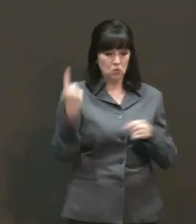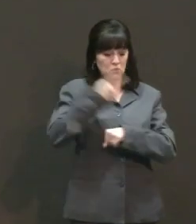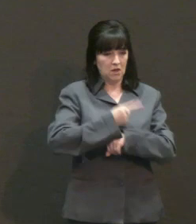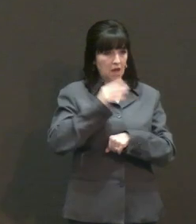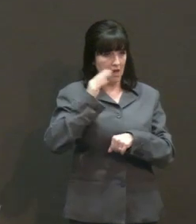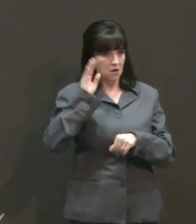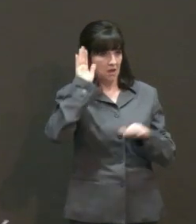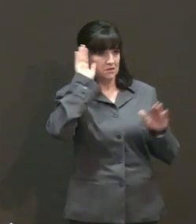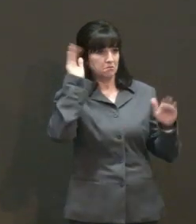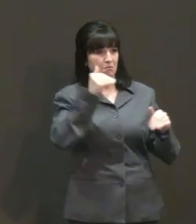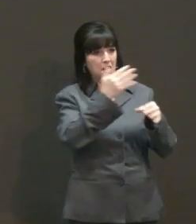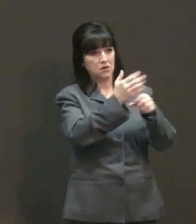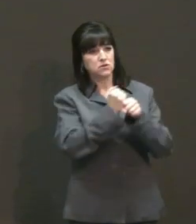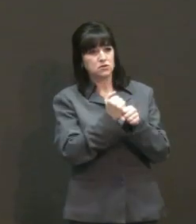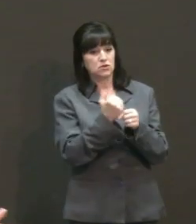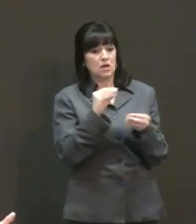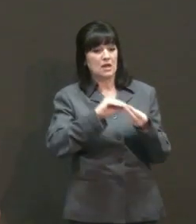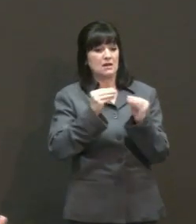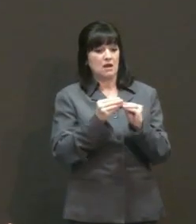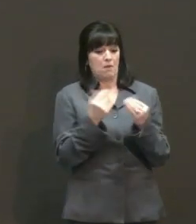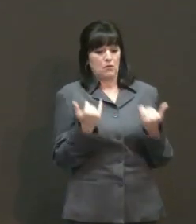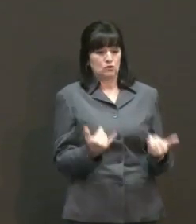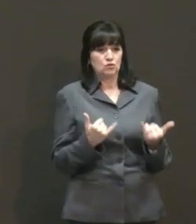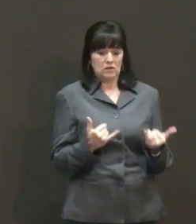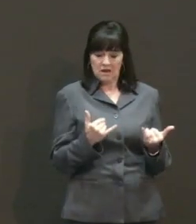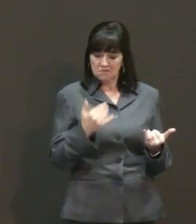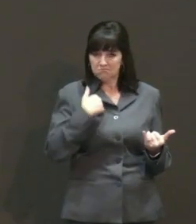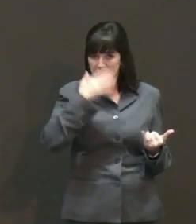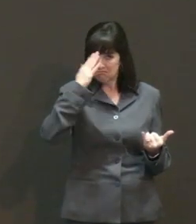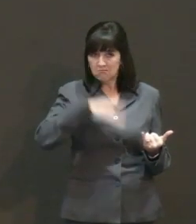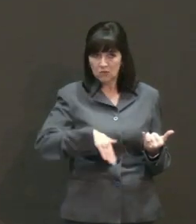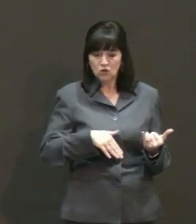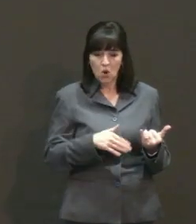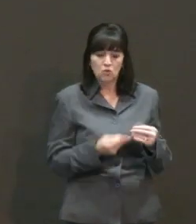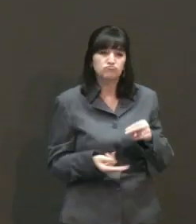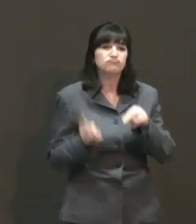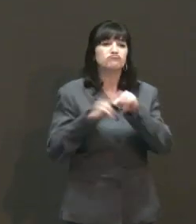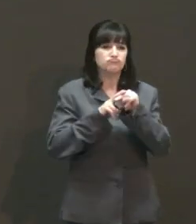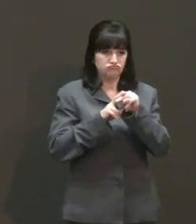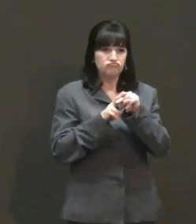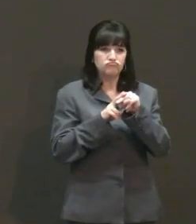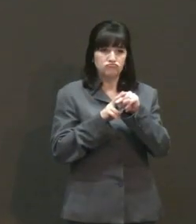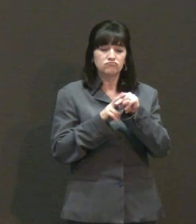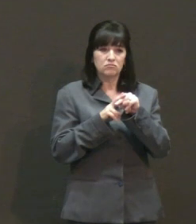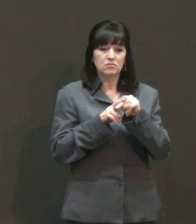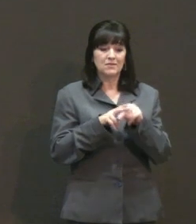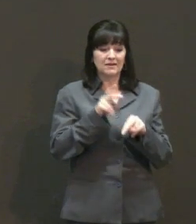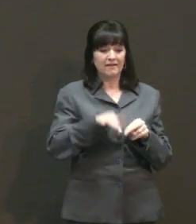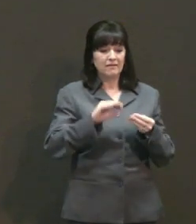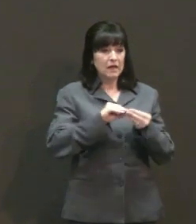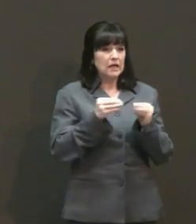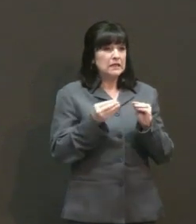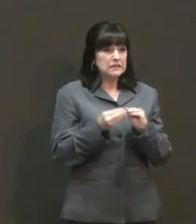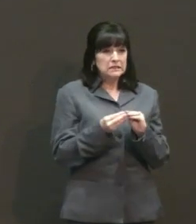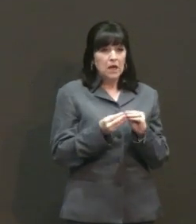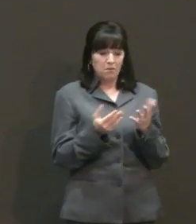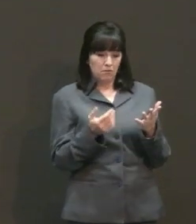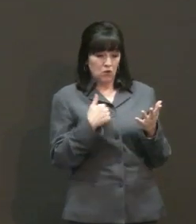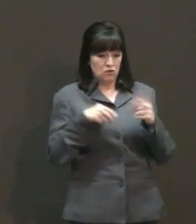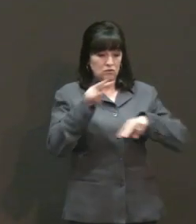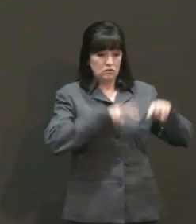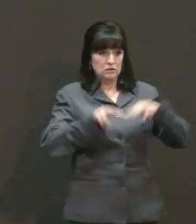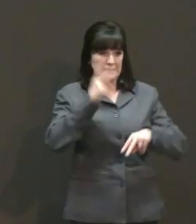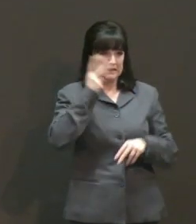well. That hospitalization number, based on our experience in the past, has been around 15%